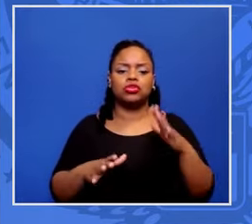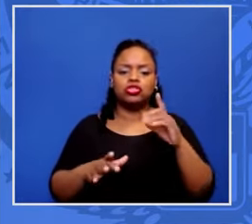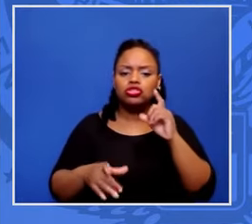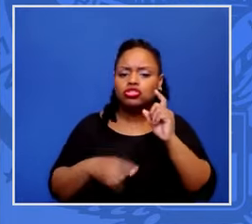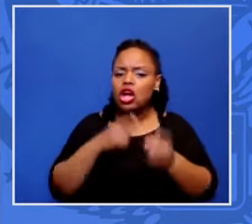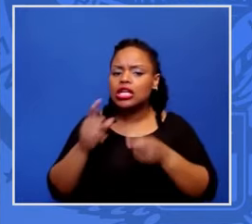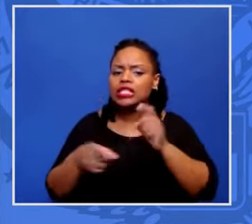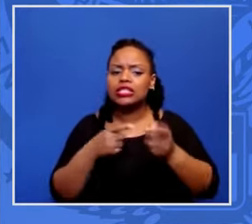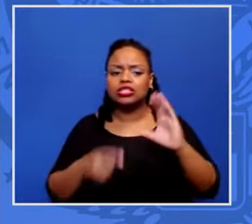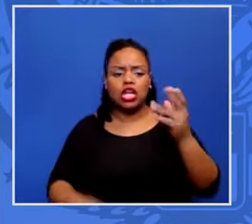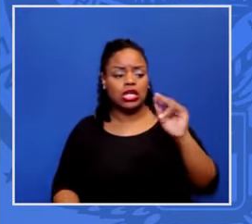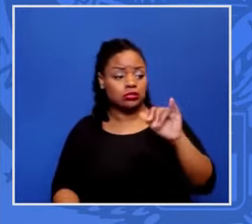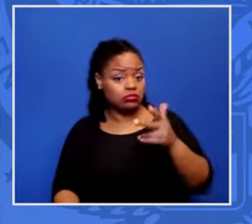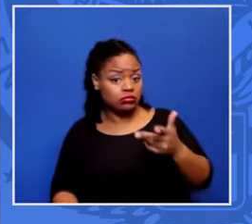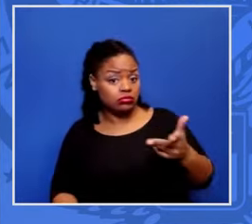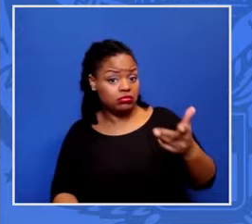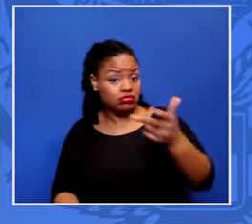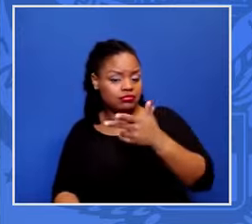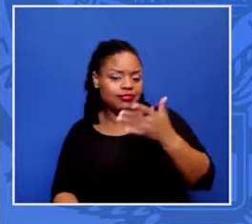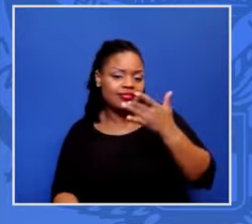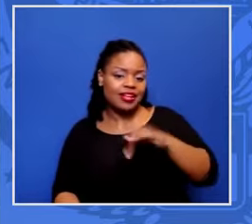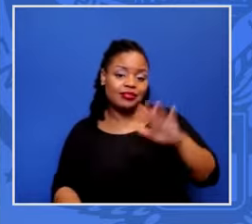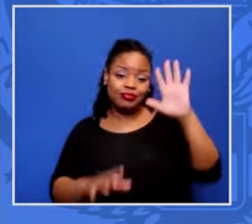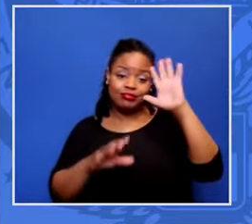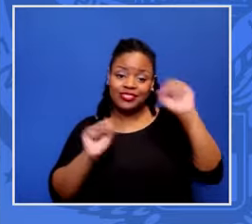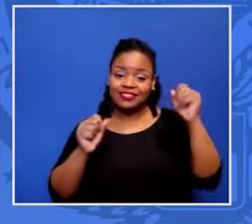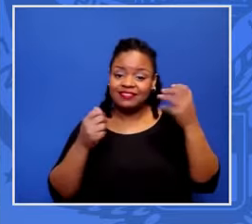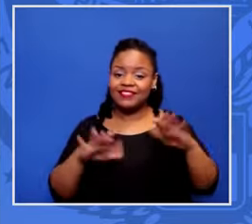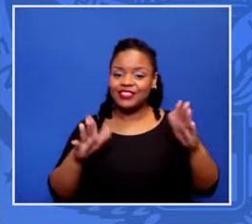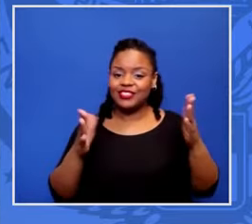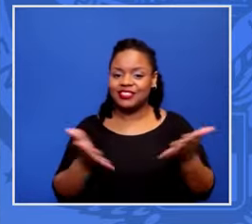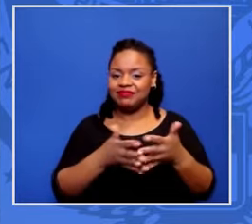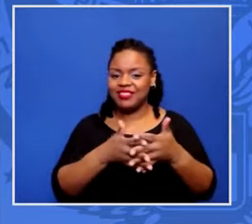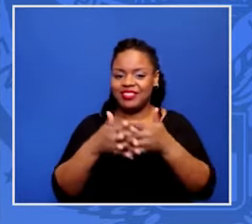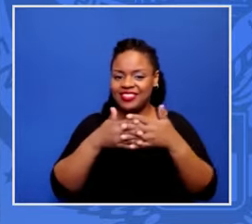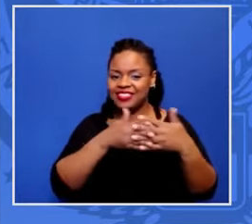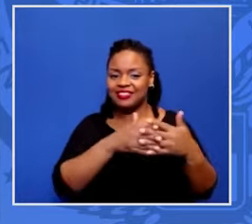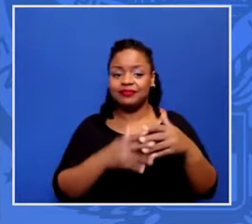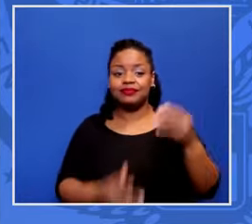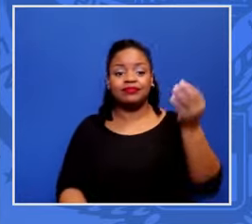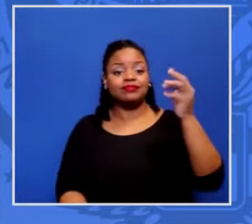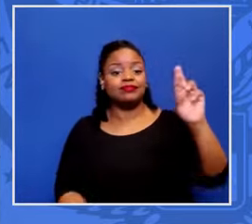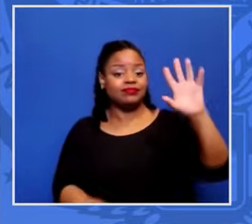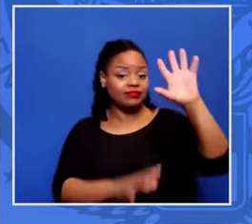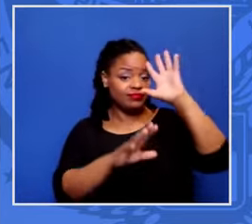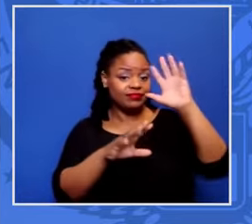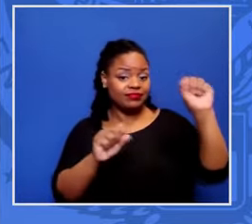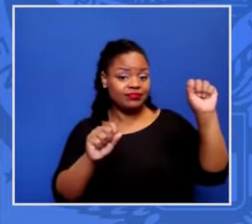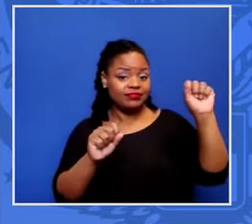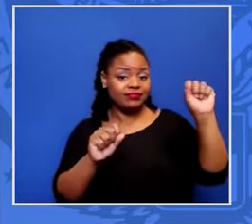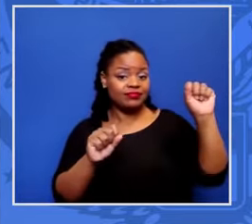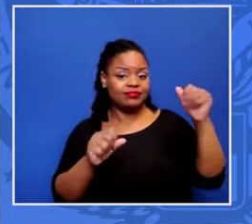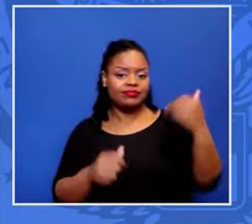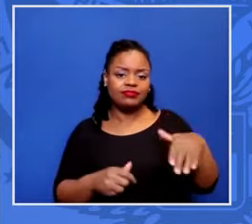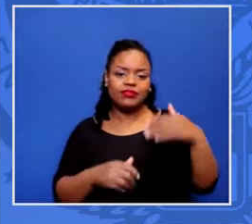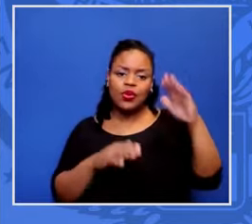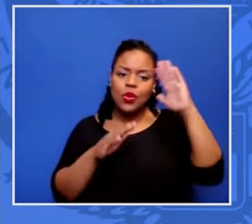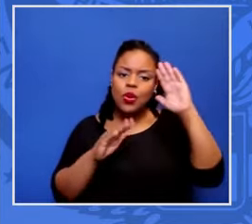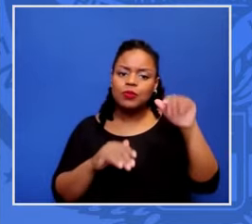Mr. President, I'm pulling for your success. Your success is our country's success, and God bless you. I'm glad you're